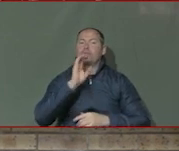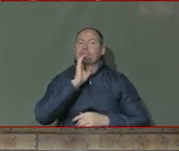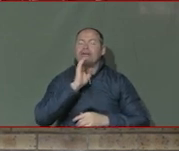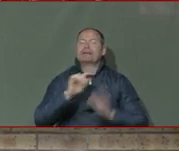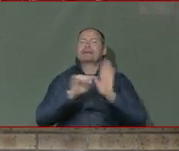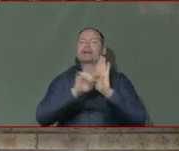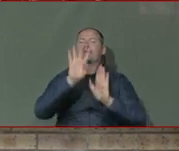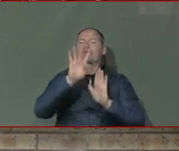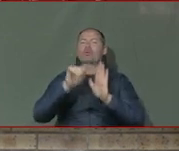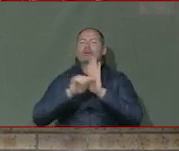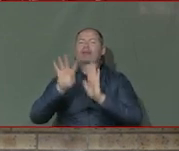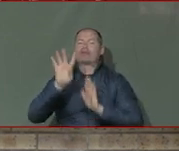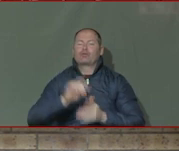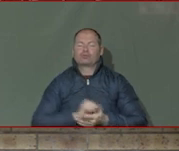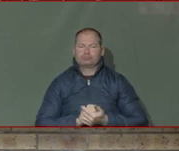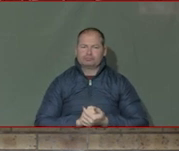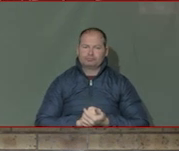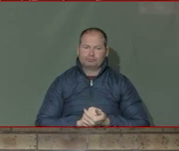4.